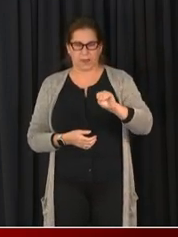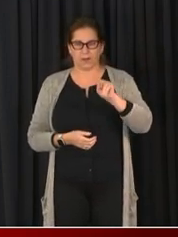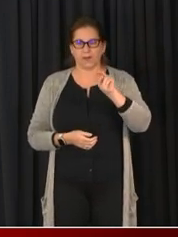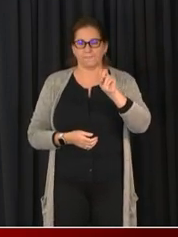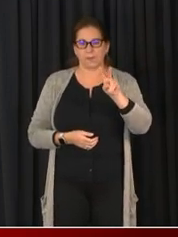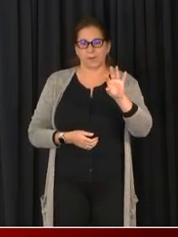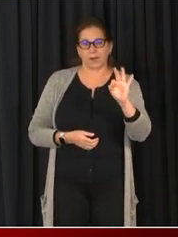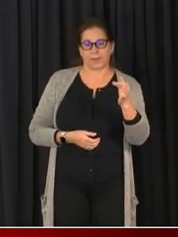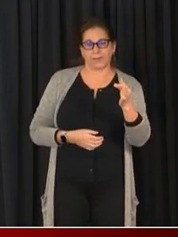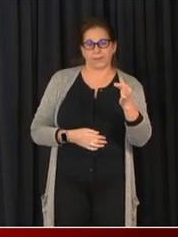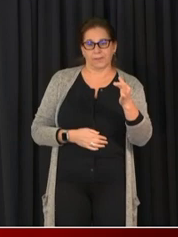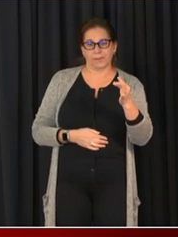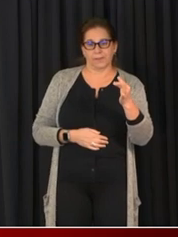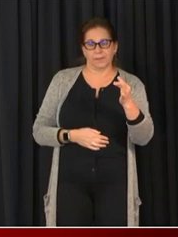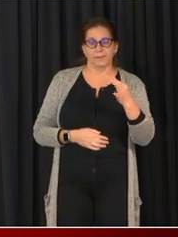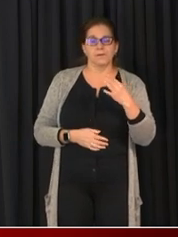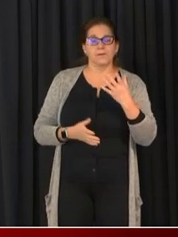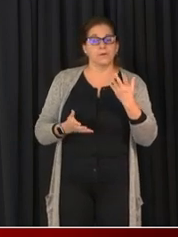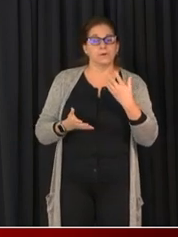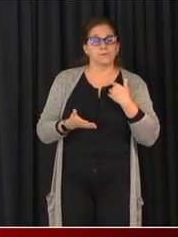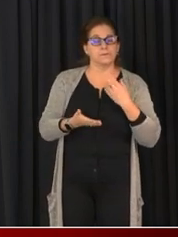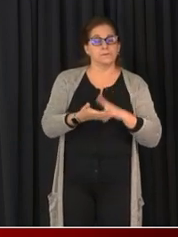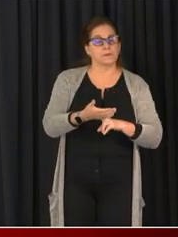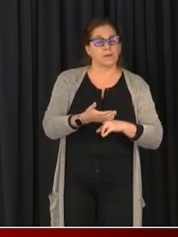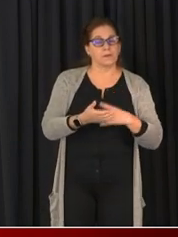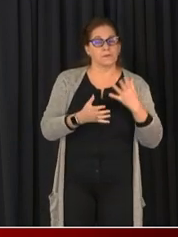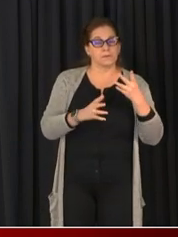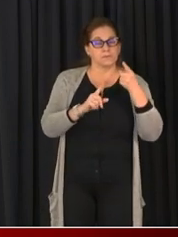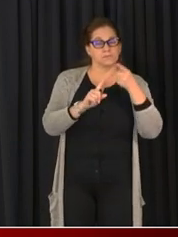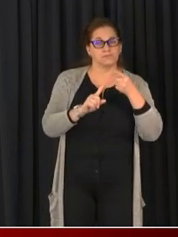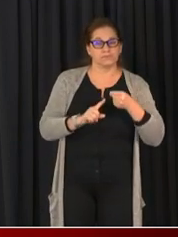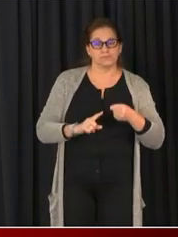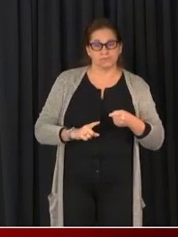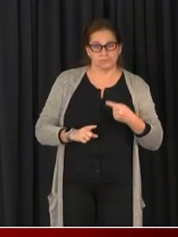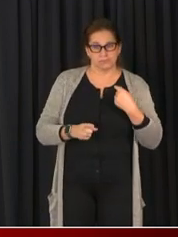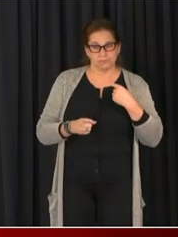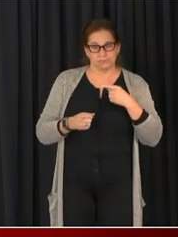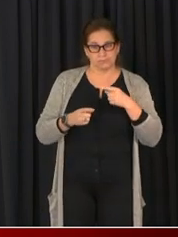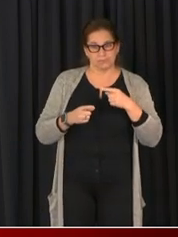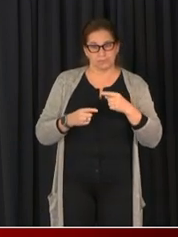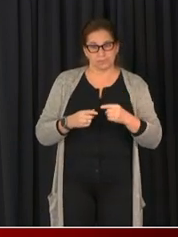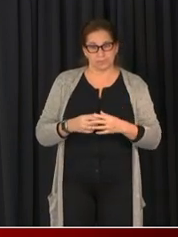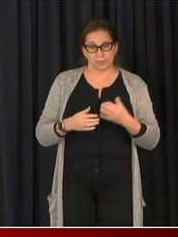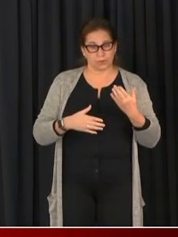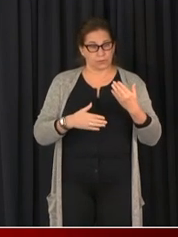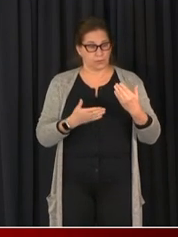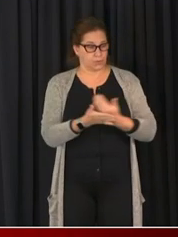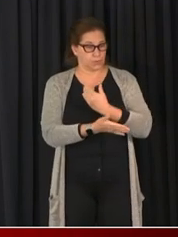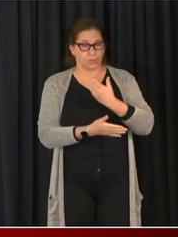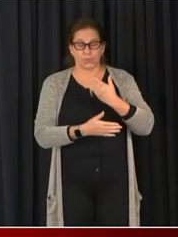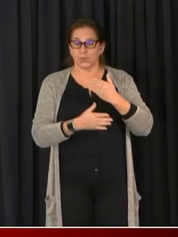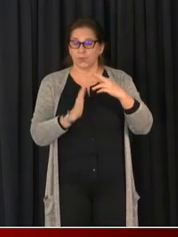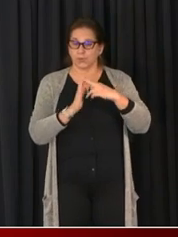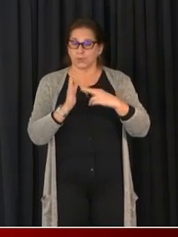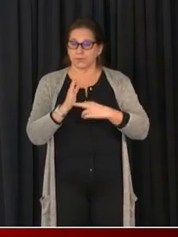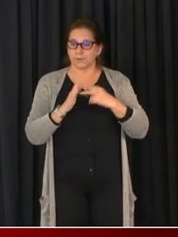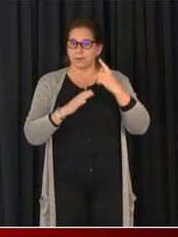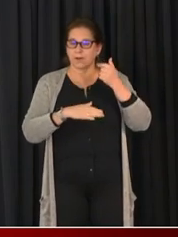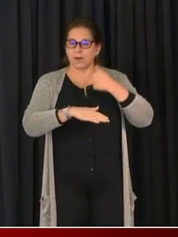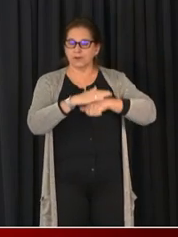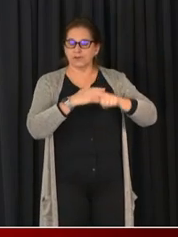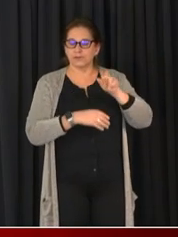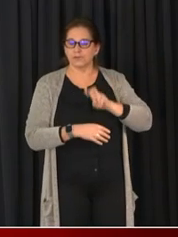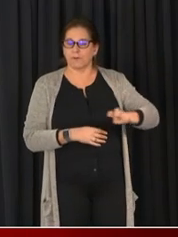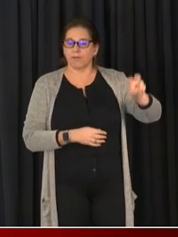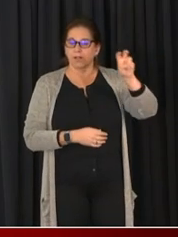will mention the highlights of what it will require. Under the new travel advisory, people